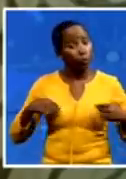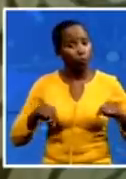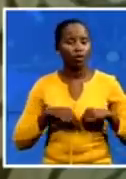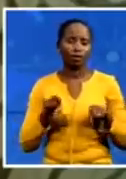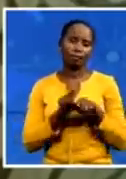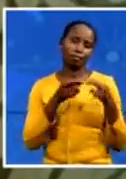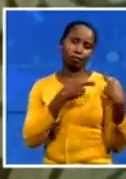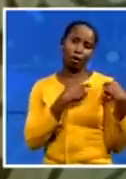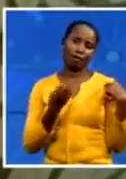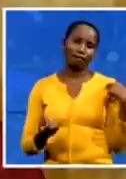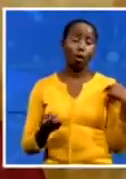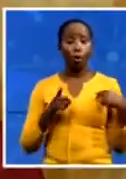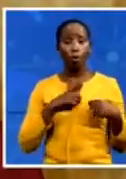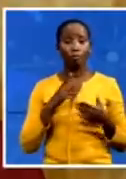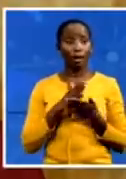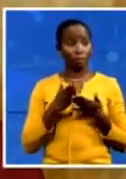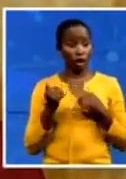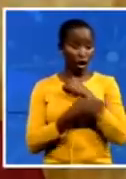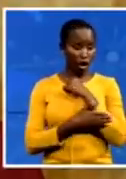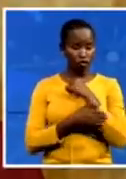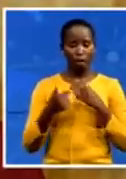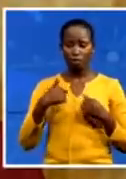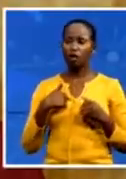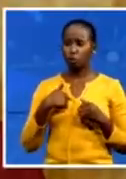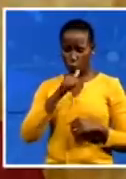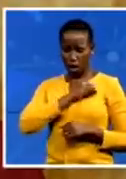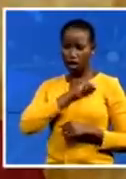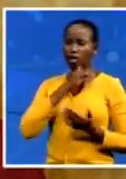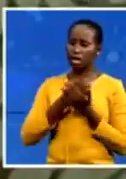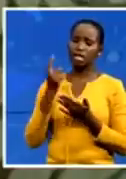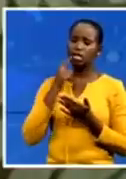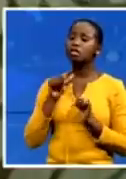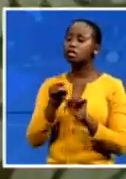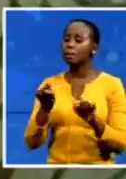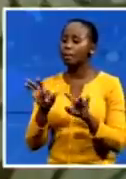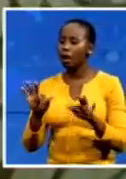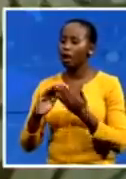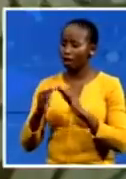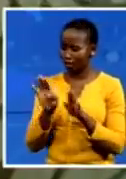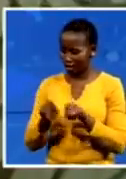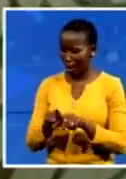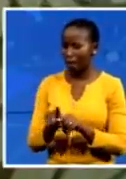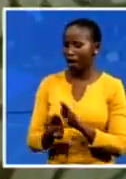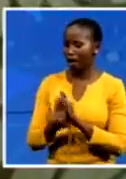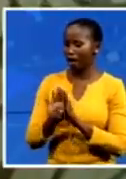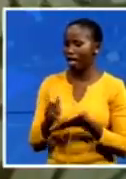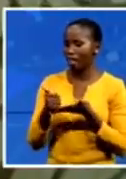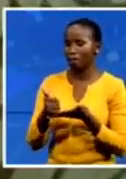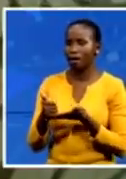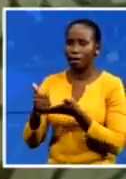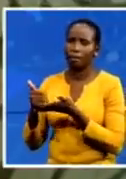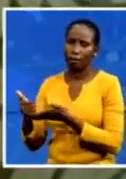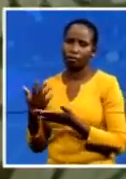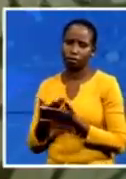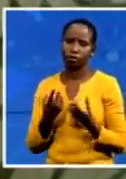to help uplift others. And I think the more of us that kind of do that, the more we'll see the changes that we think need to happen in our society. So I guess you won't be